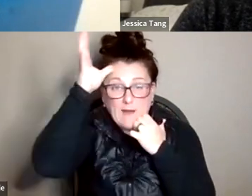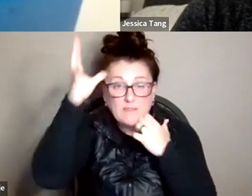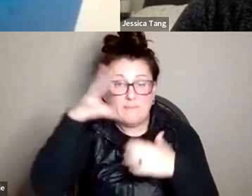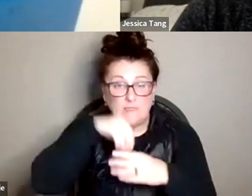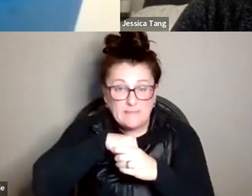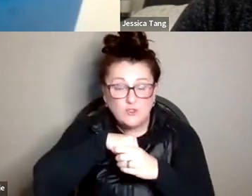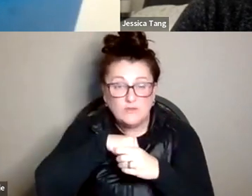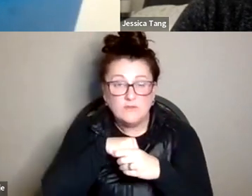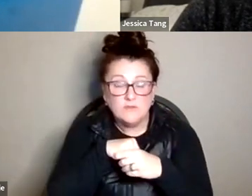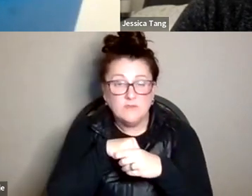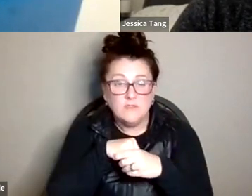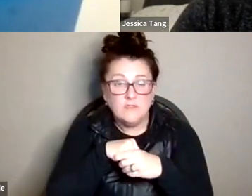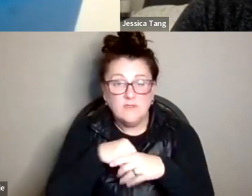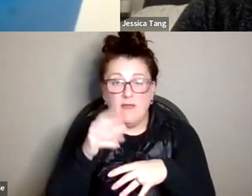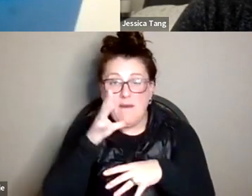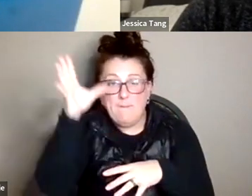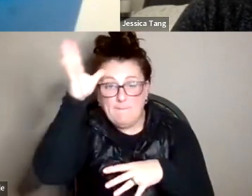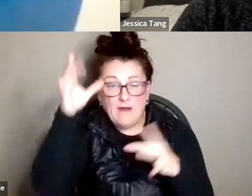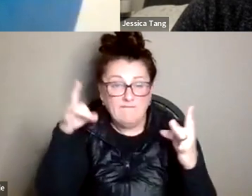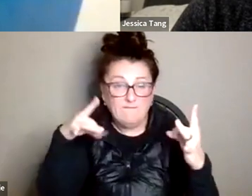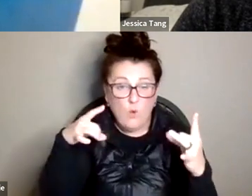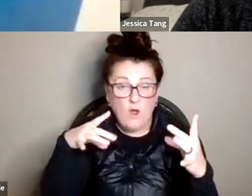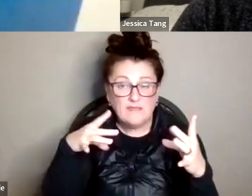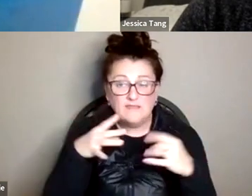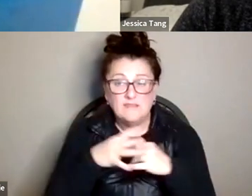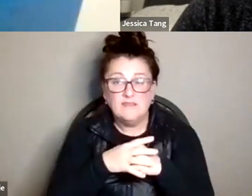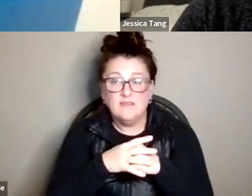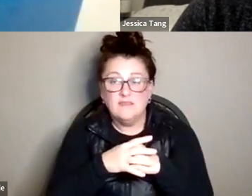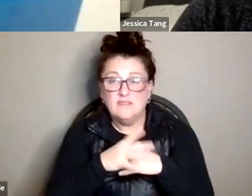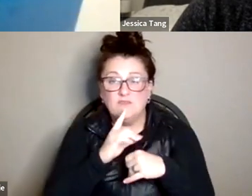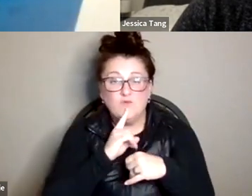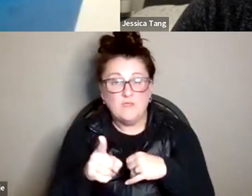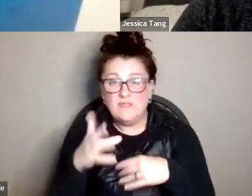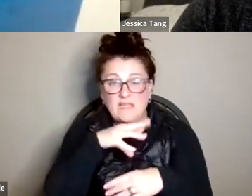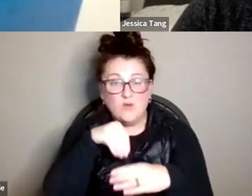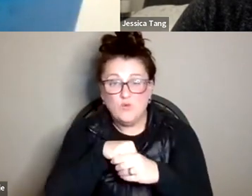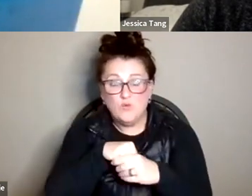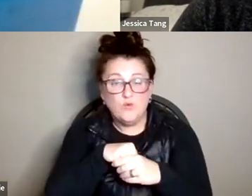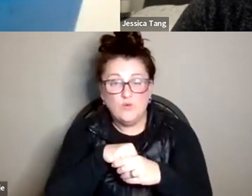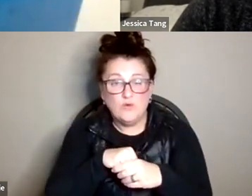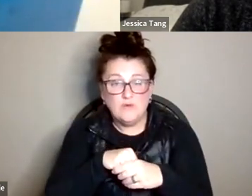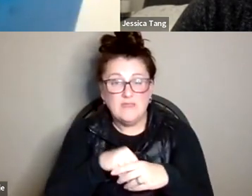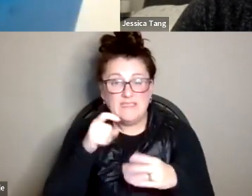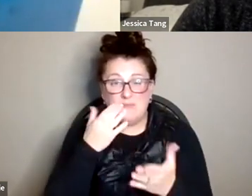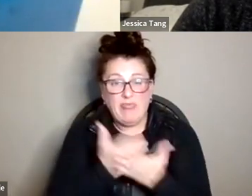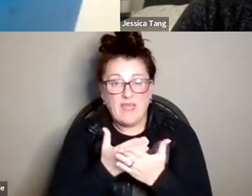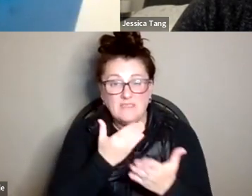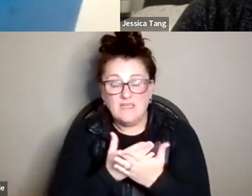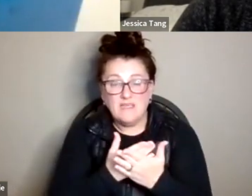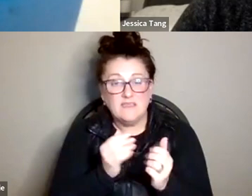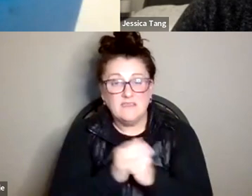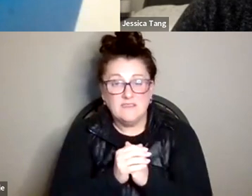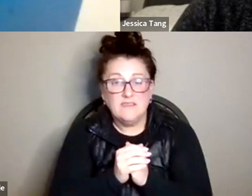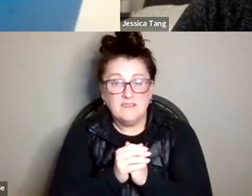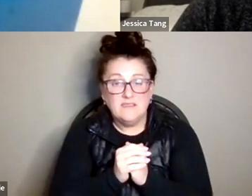participation, parent voice, it really needs to be included, and it needs to be authentic. It's one thing